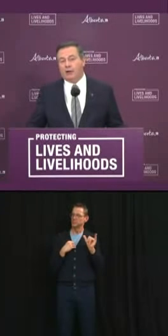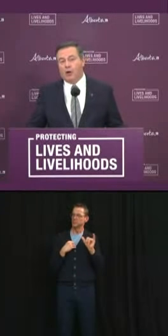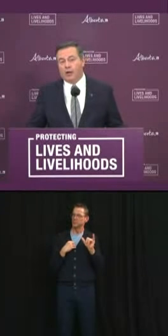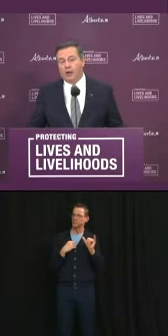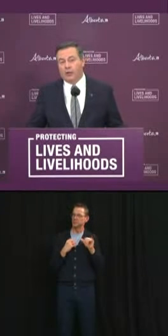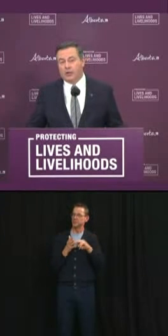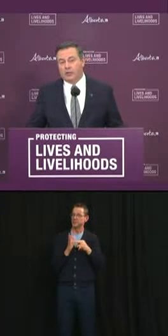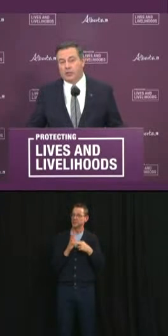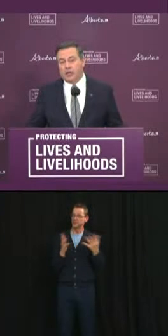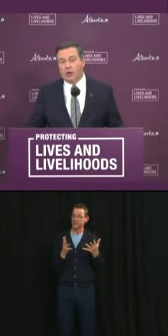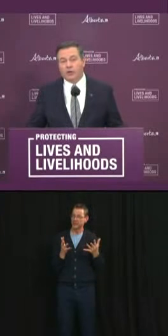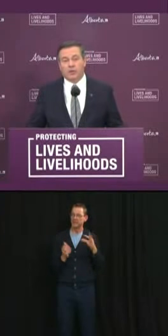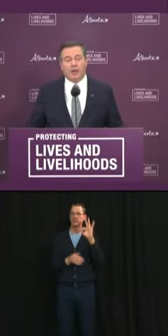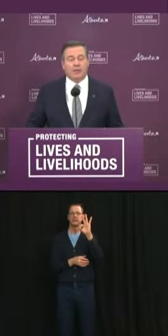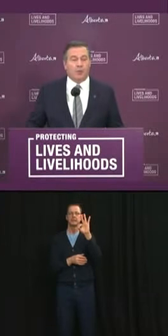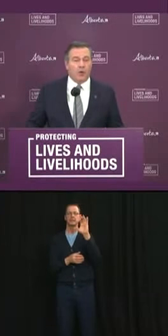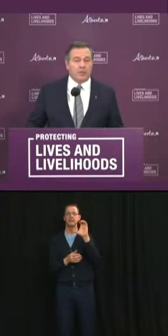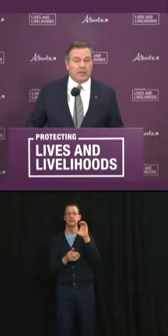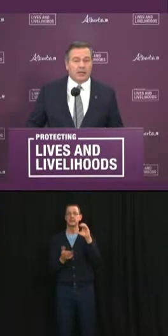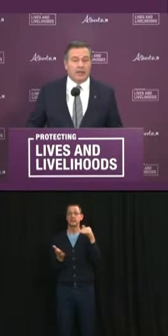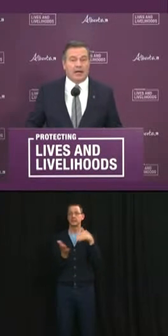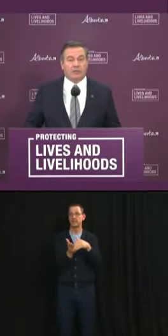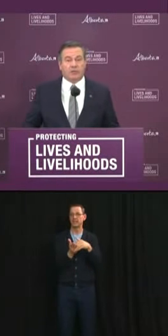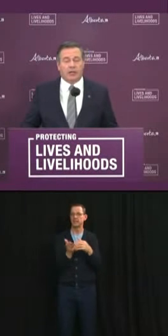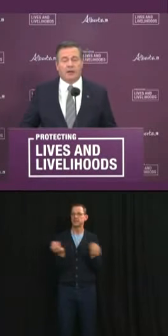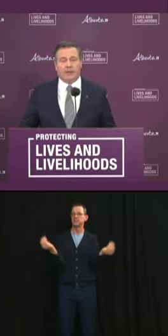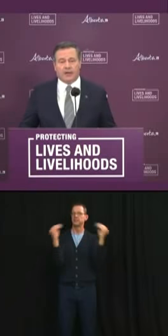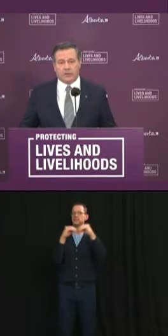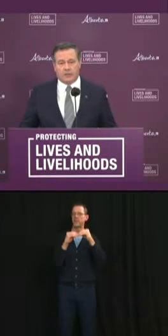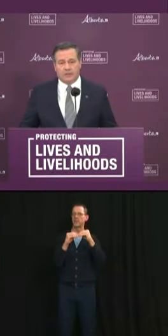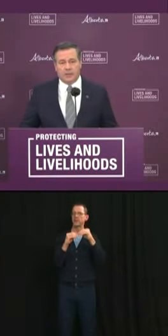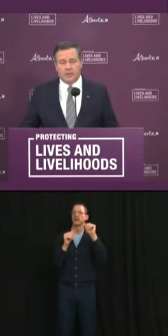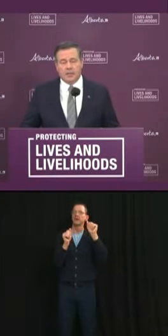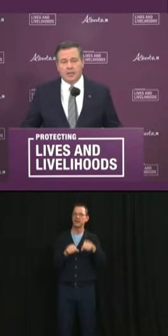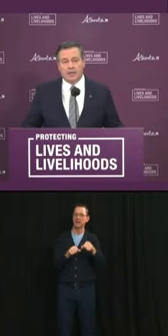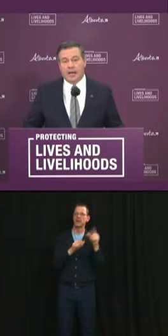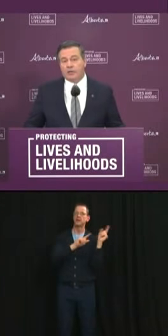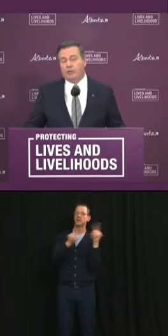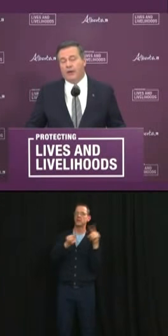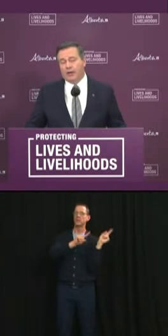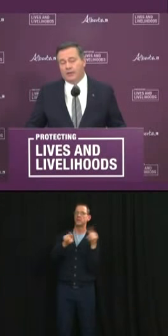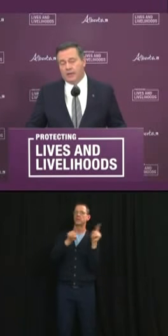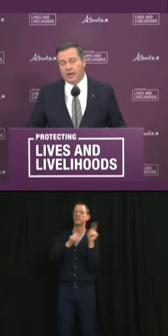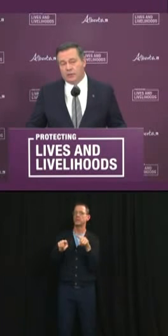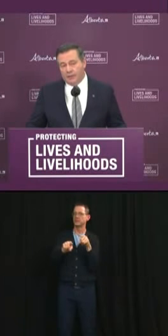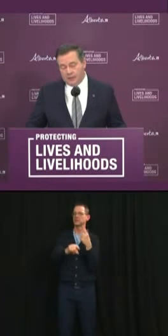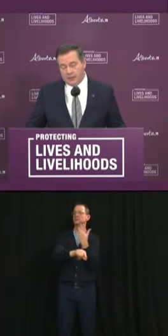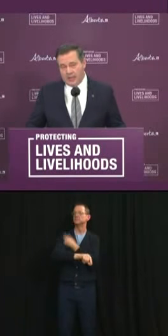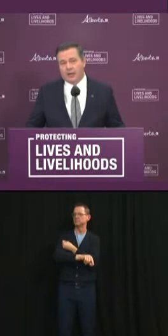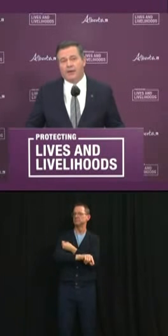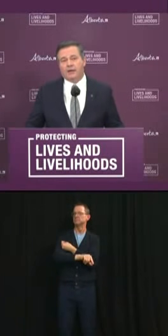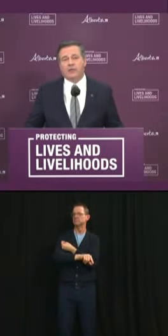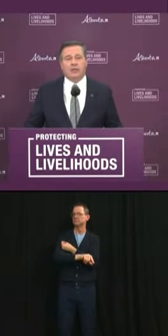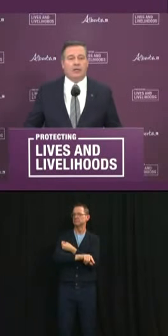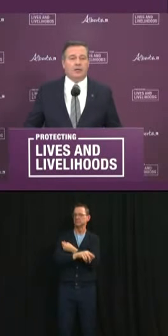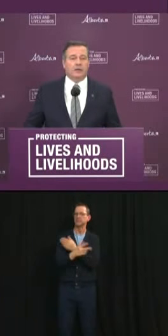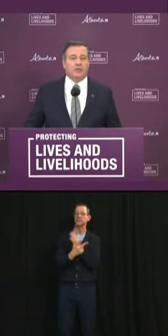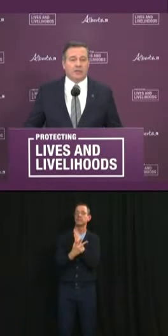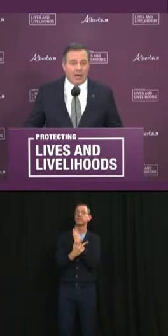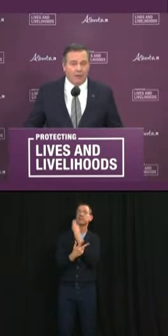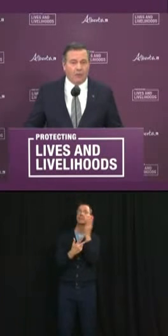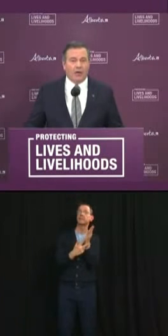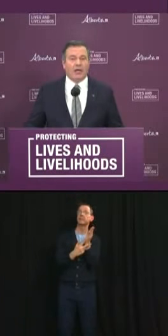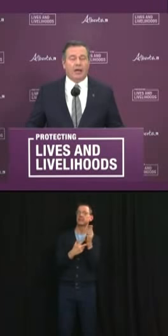not have a chronic health condition can also make an appointment to get the AstraZeneca vaccine. The AstraZeneca vaccine